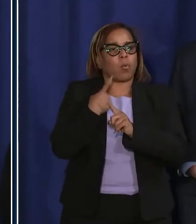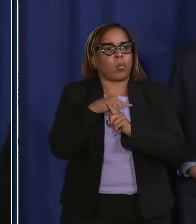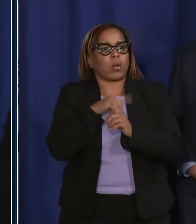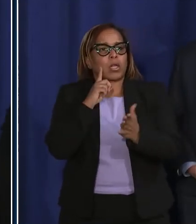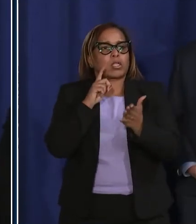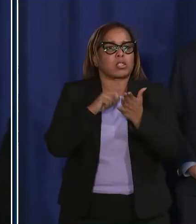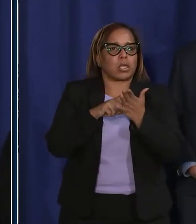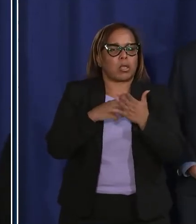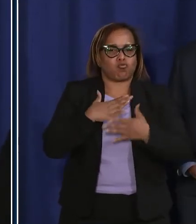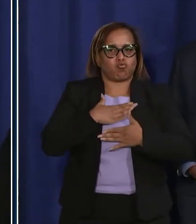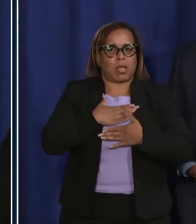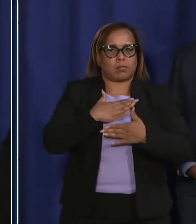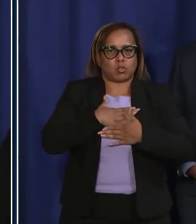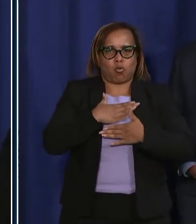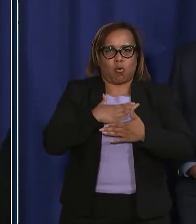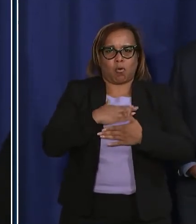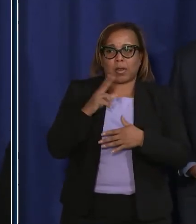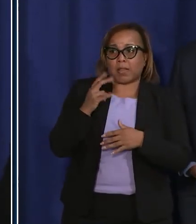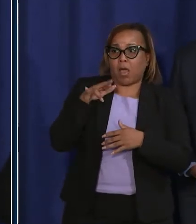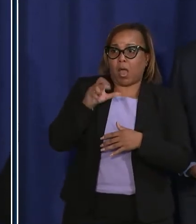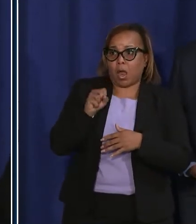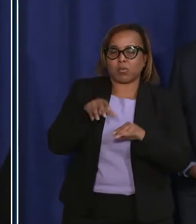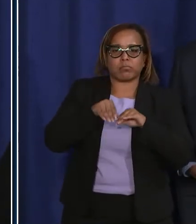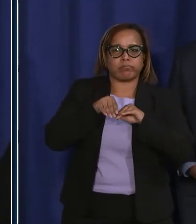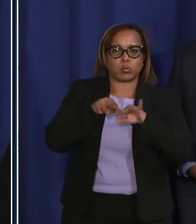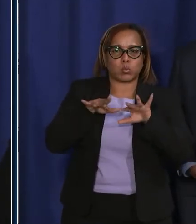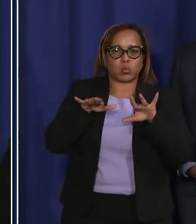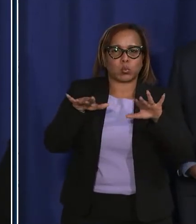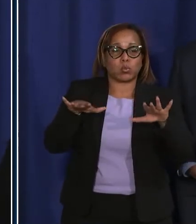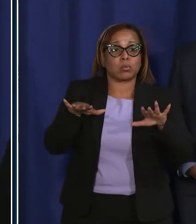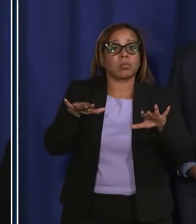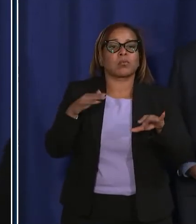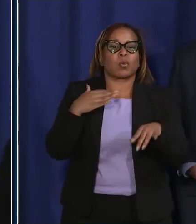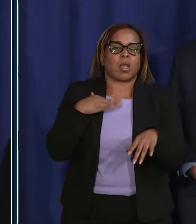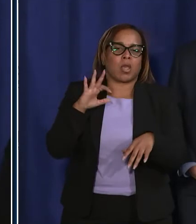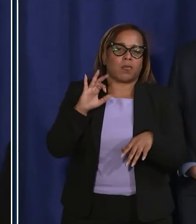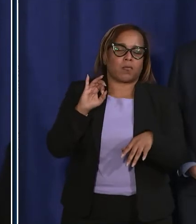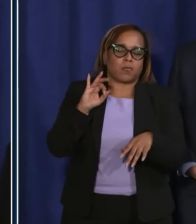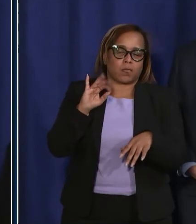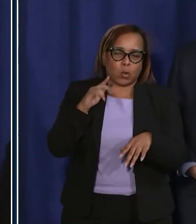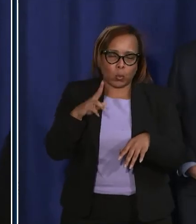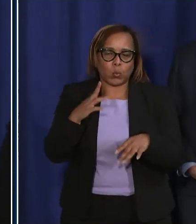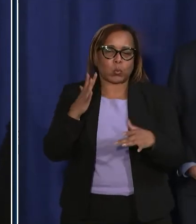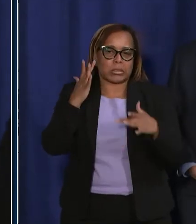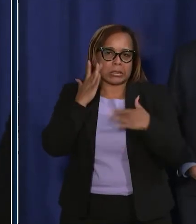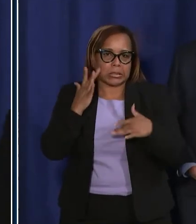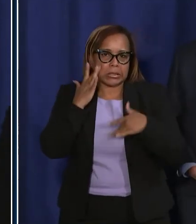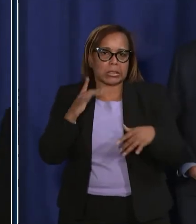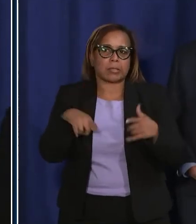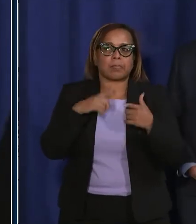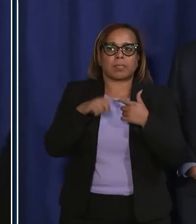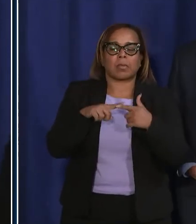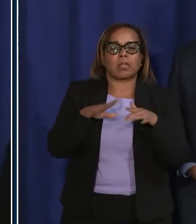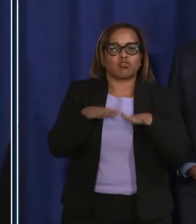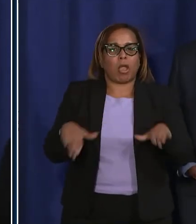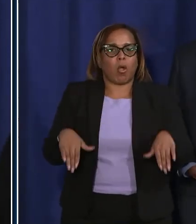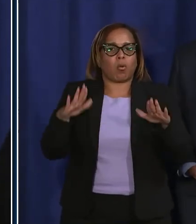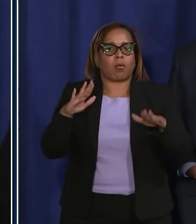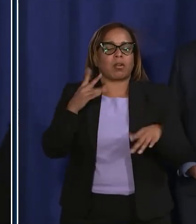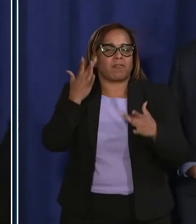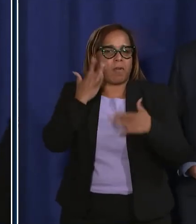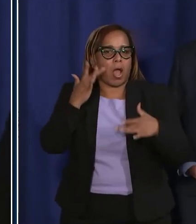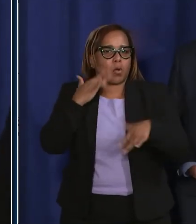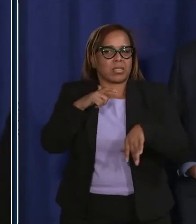see respiratory viruses start to spread. That we always have a flu season, we have the childhood virus season, and